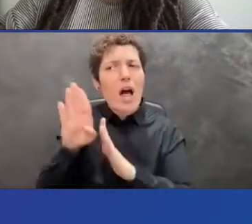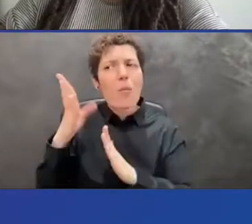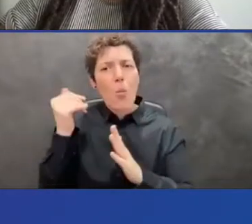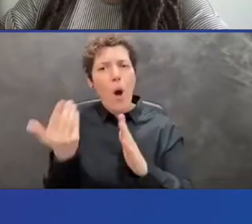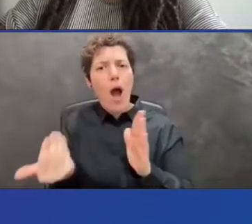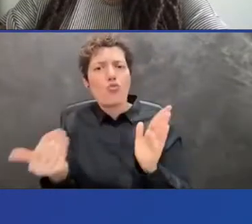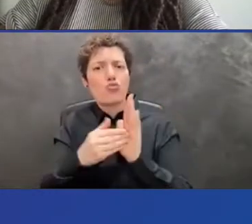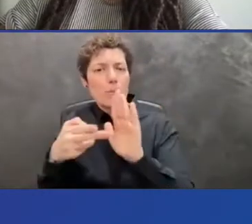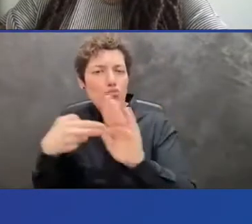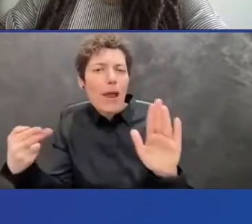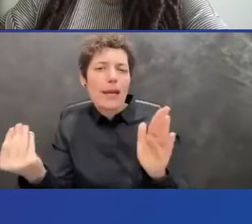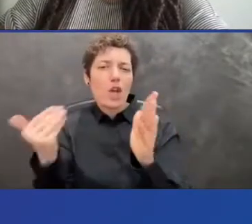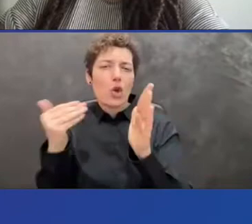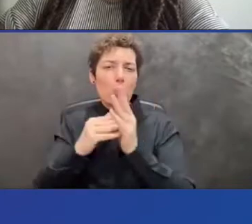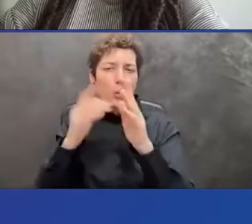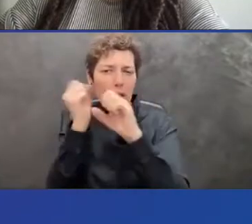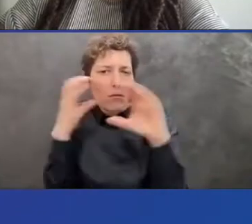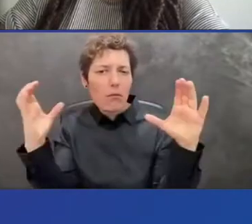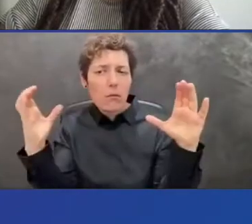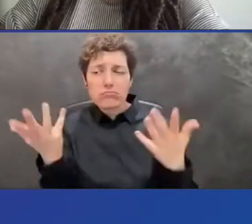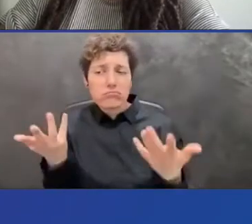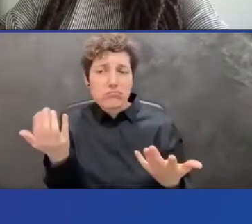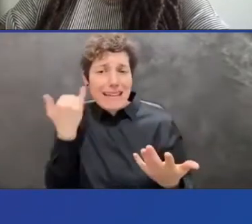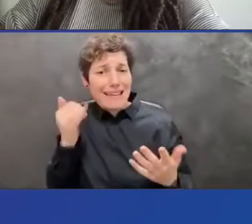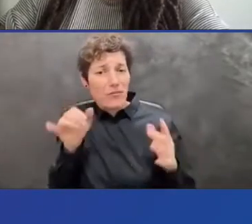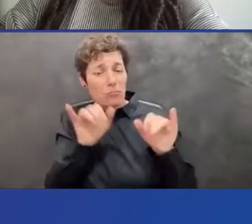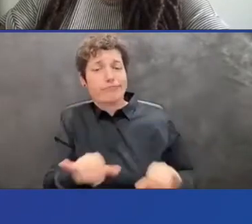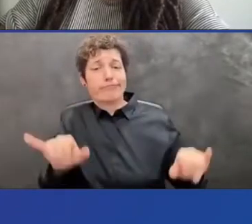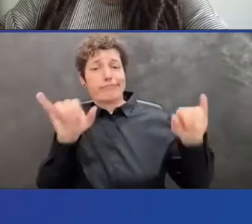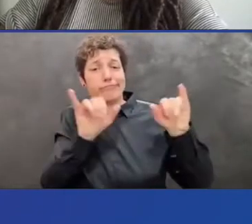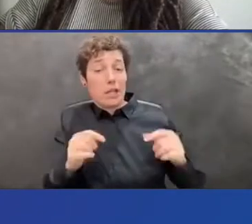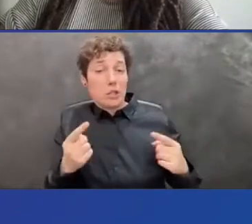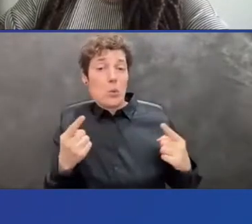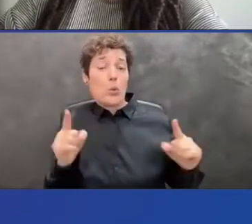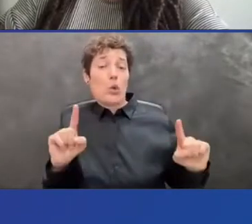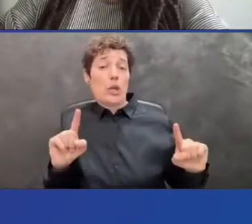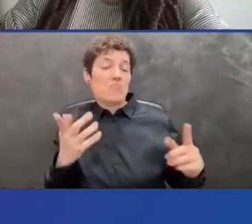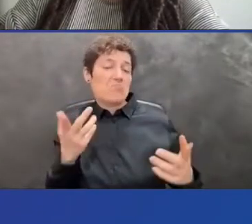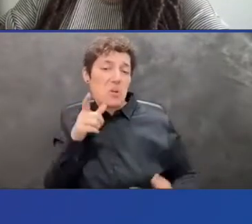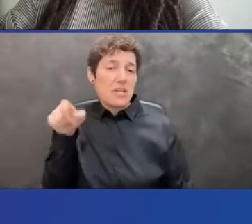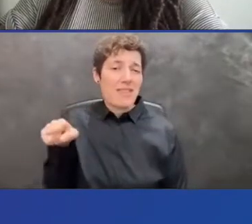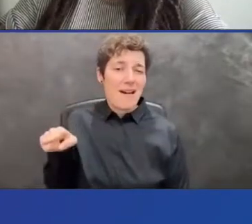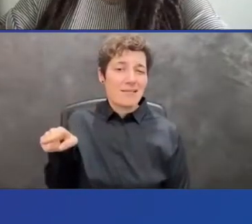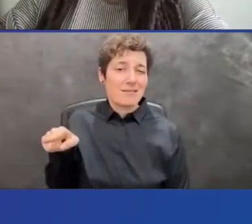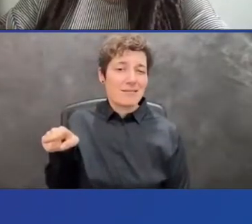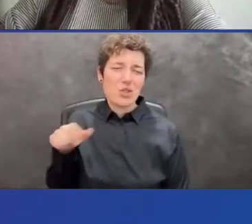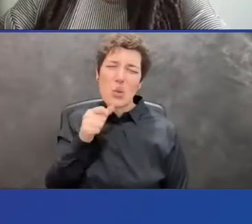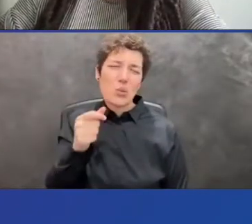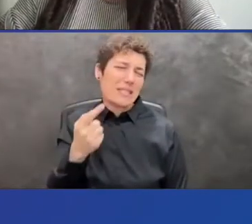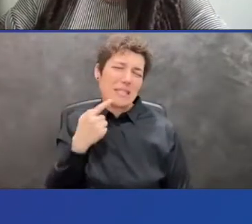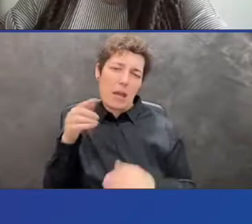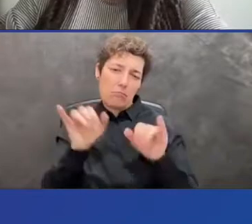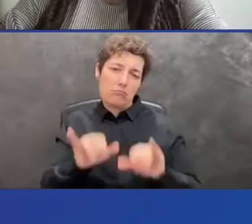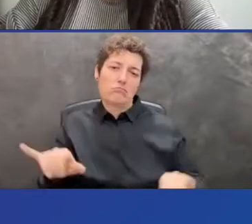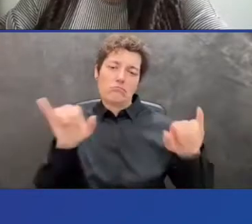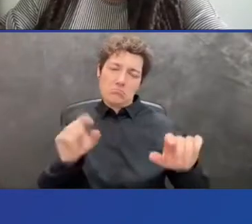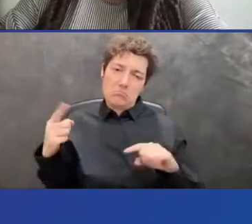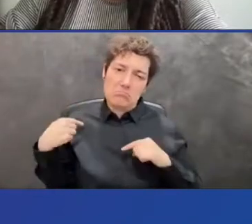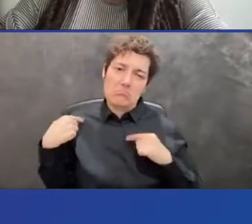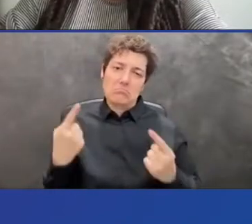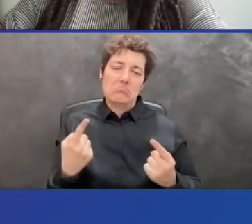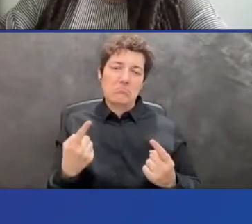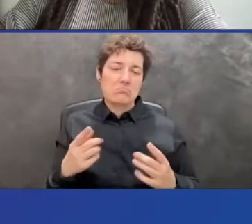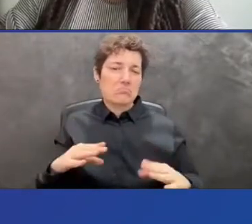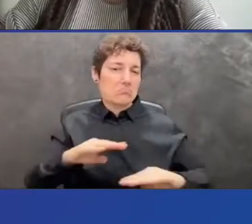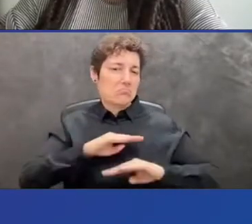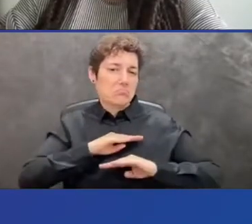or repositioning. And so I think that the way that I tend to look at these things is from a